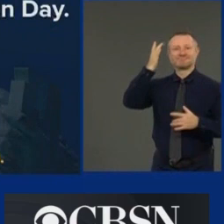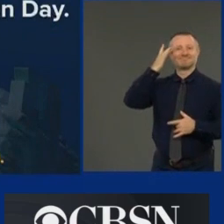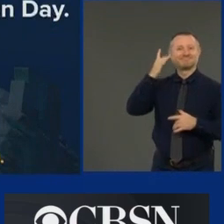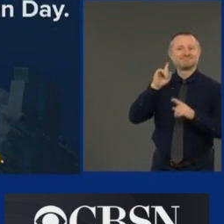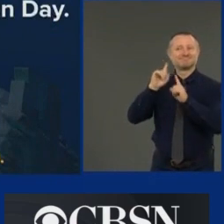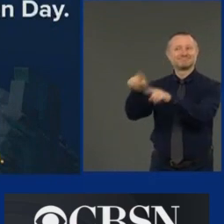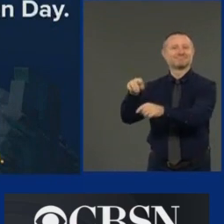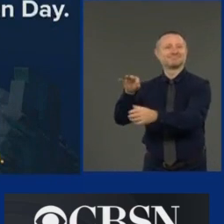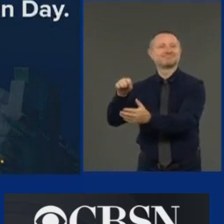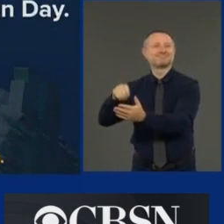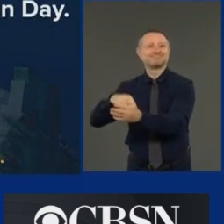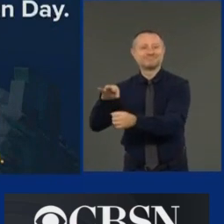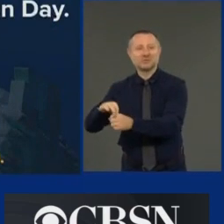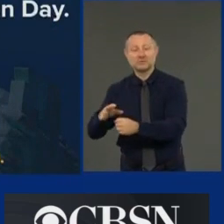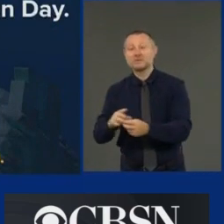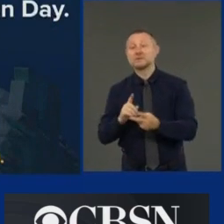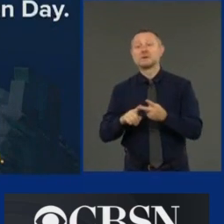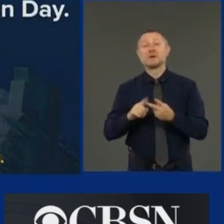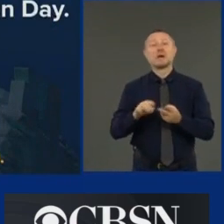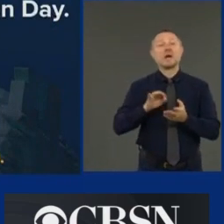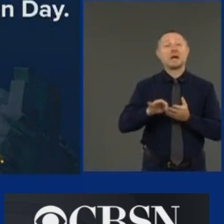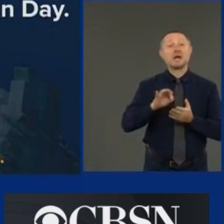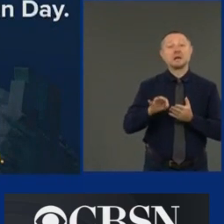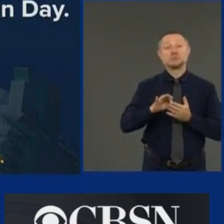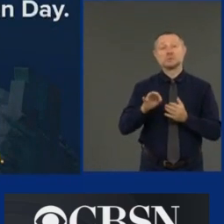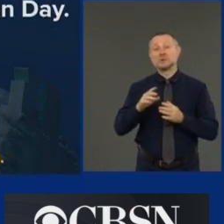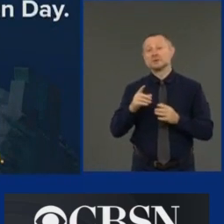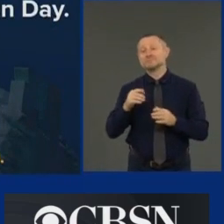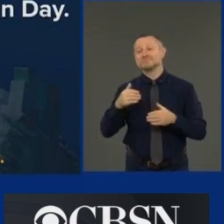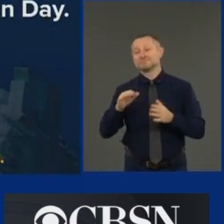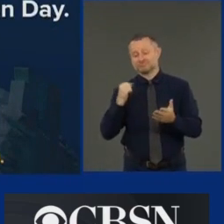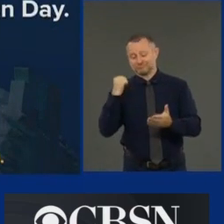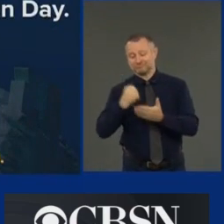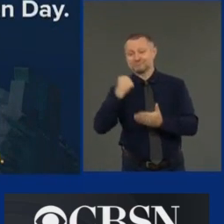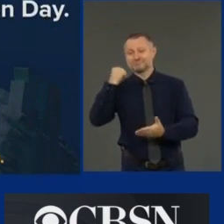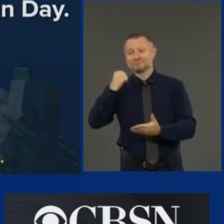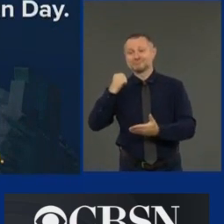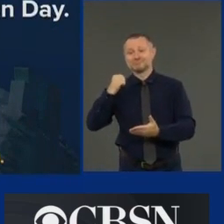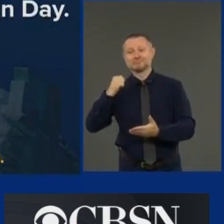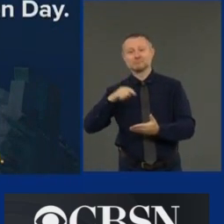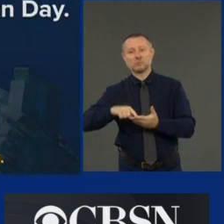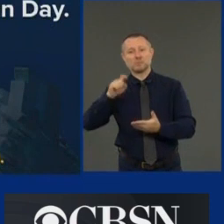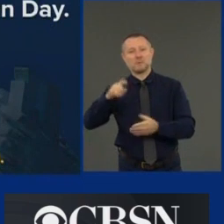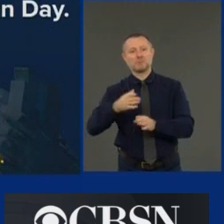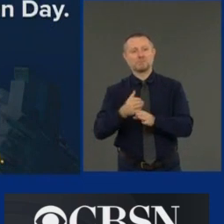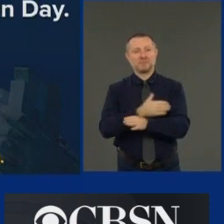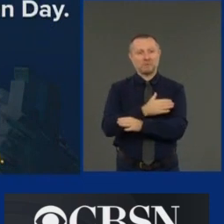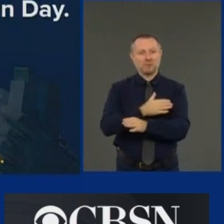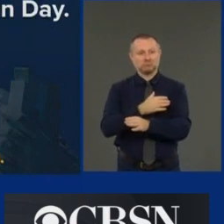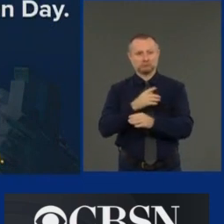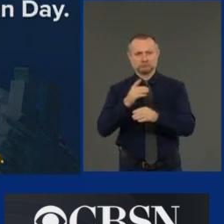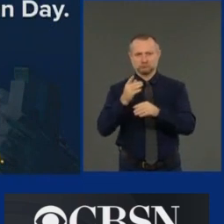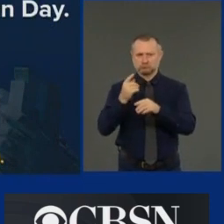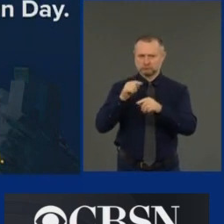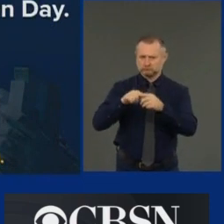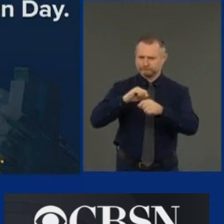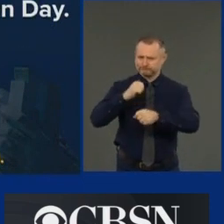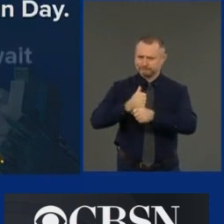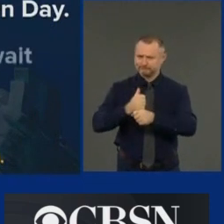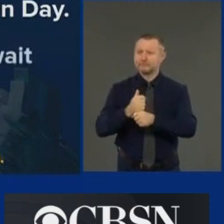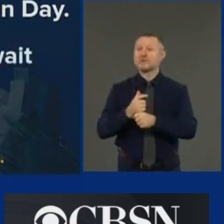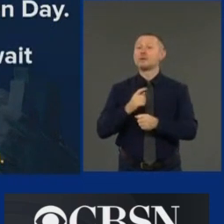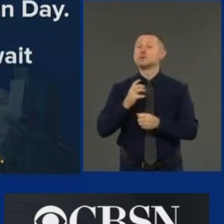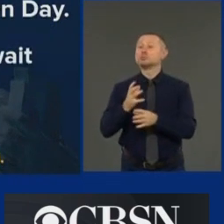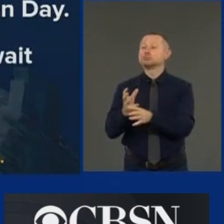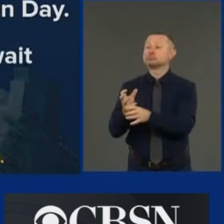counting the ballots postmarked on or before Election Day or received by the Board of Education without postmark the day